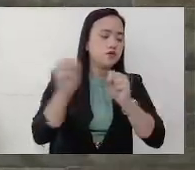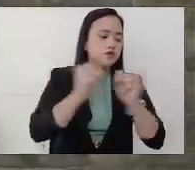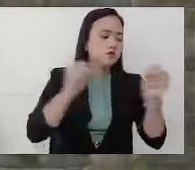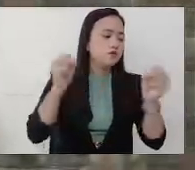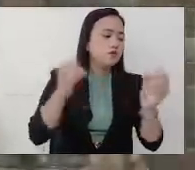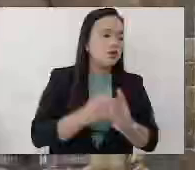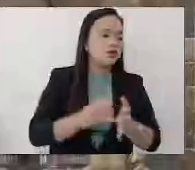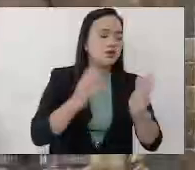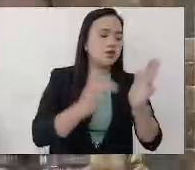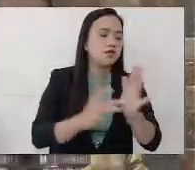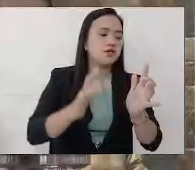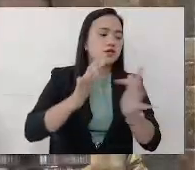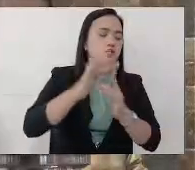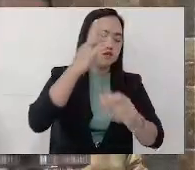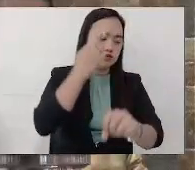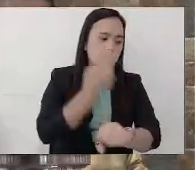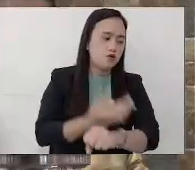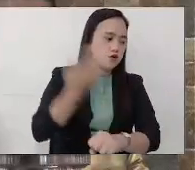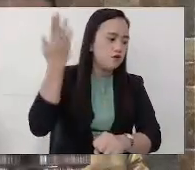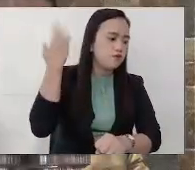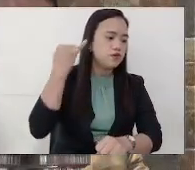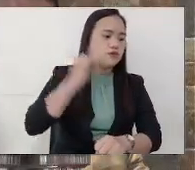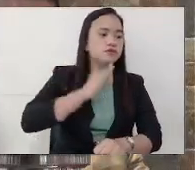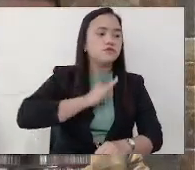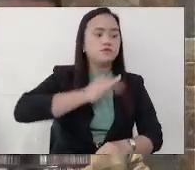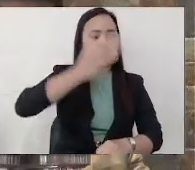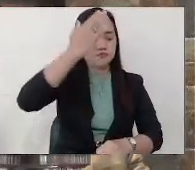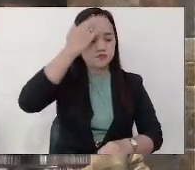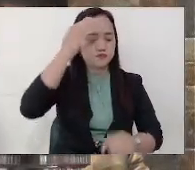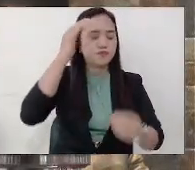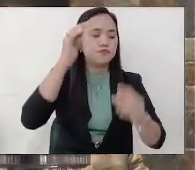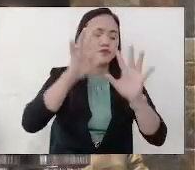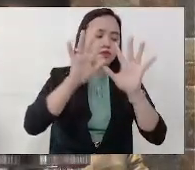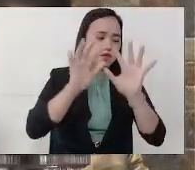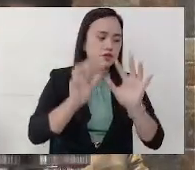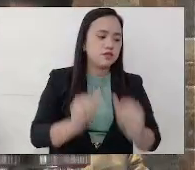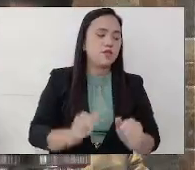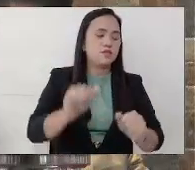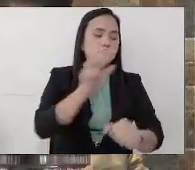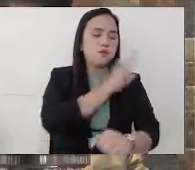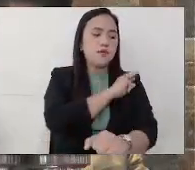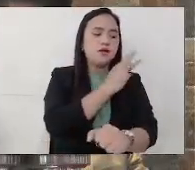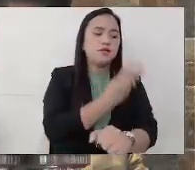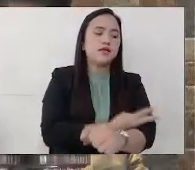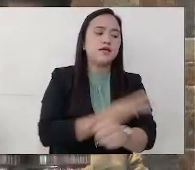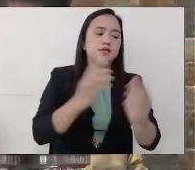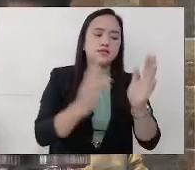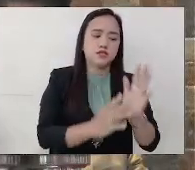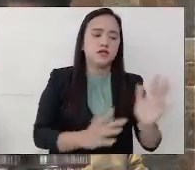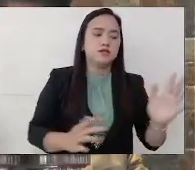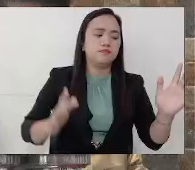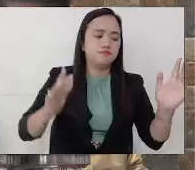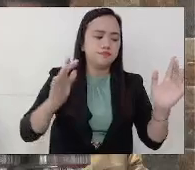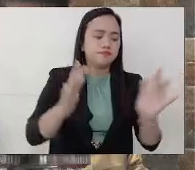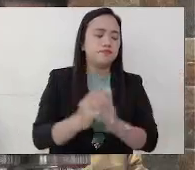when storms are raging, he is the rock of ages. I know that he is able, mighty is